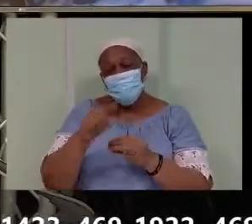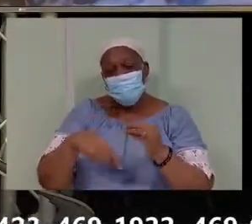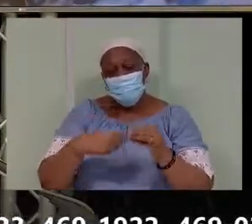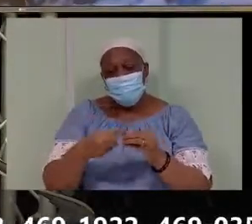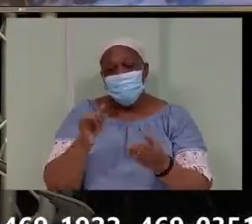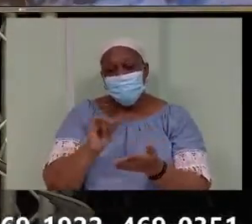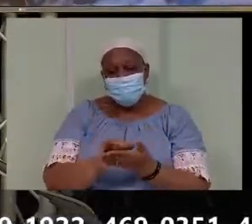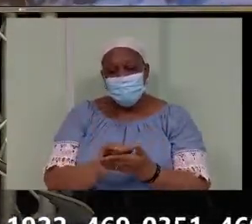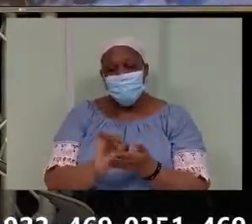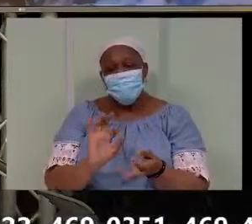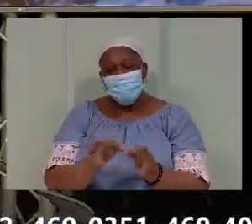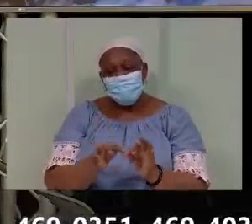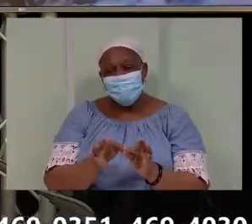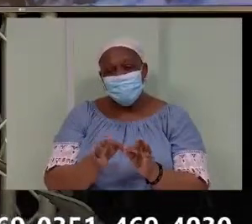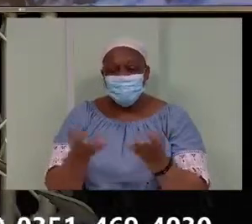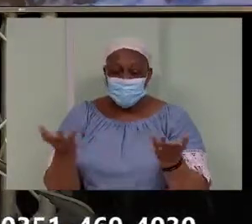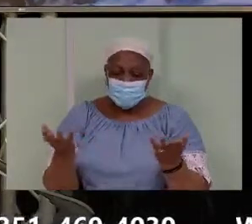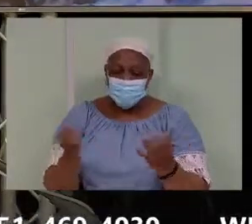that out.